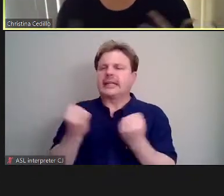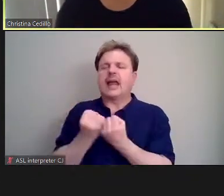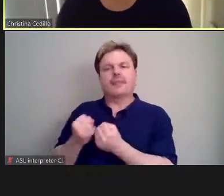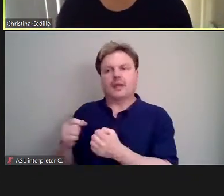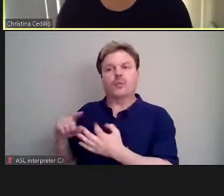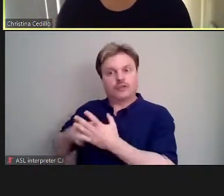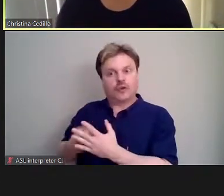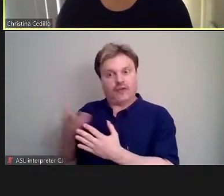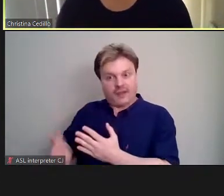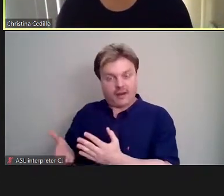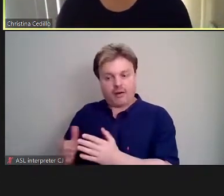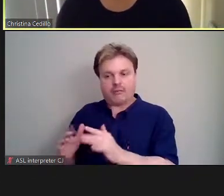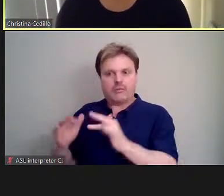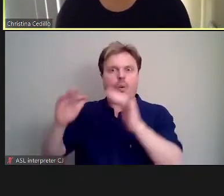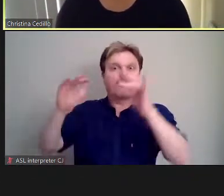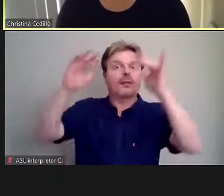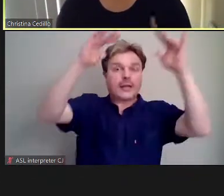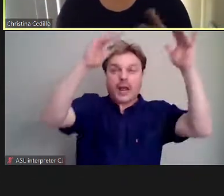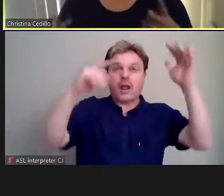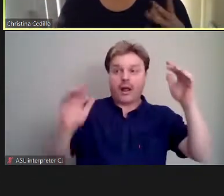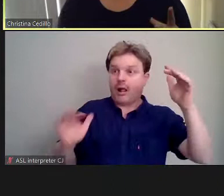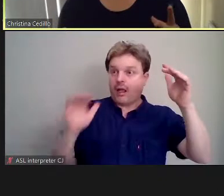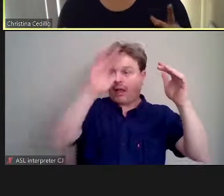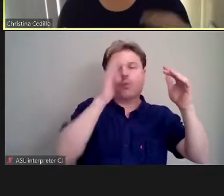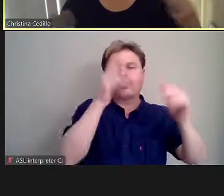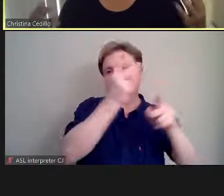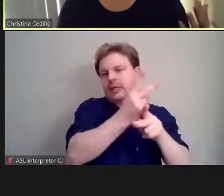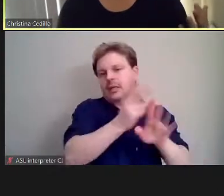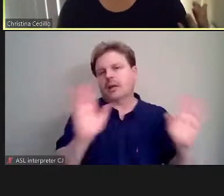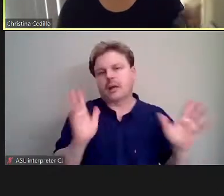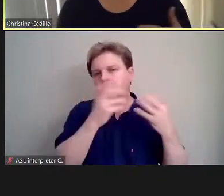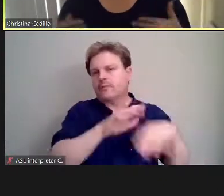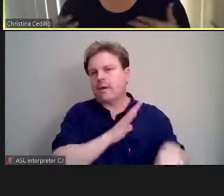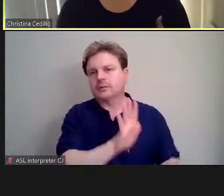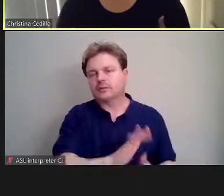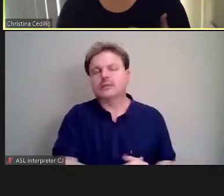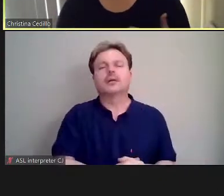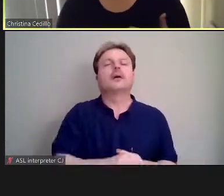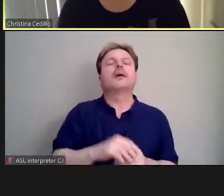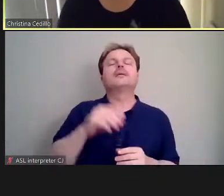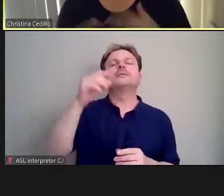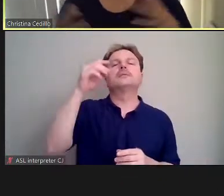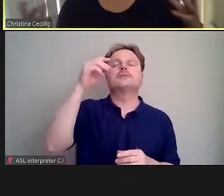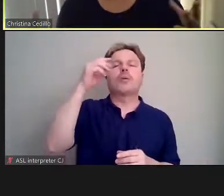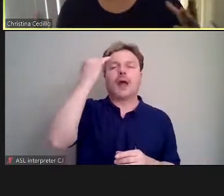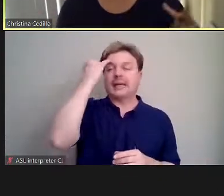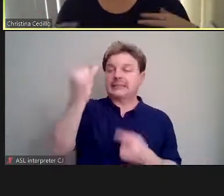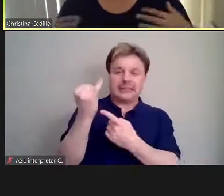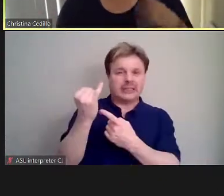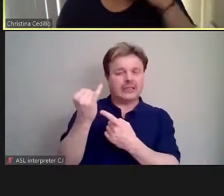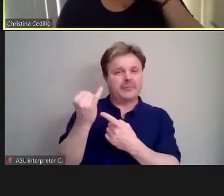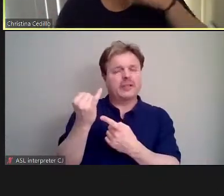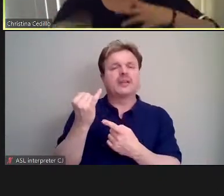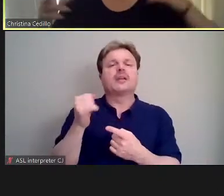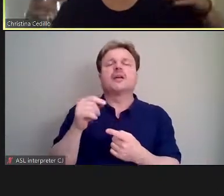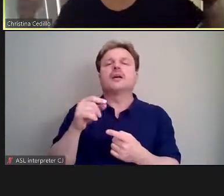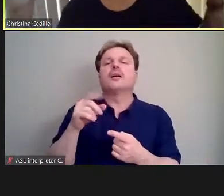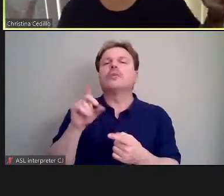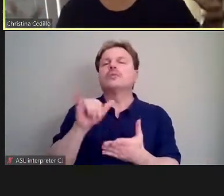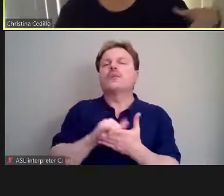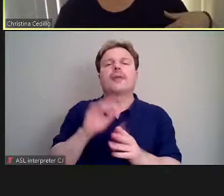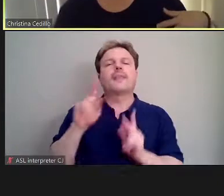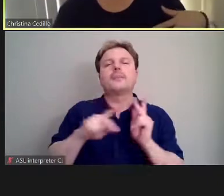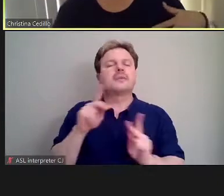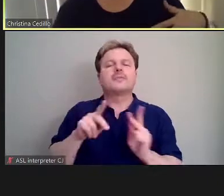right? So the idea is if we do that, then we know that the people who need the least